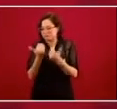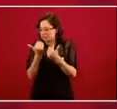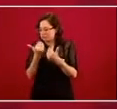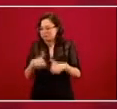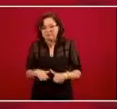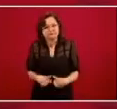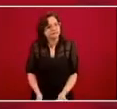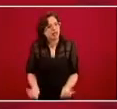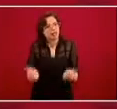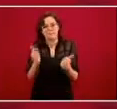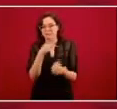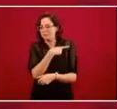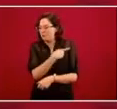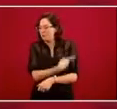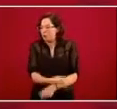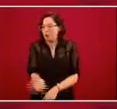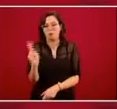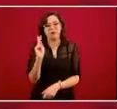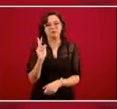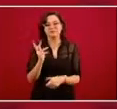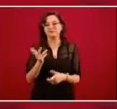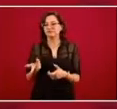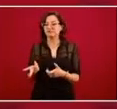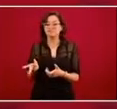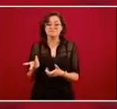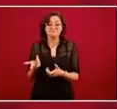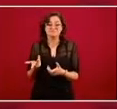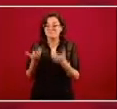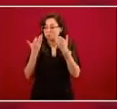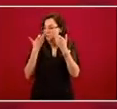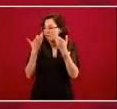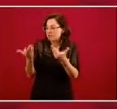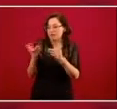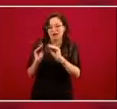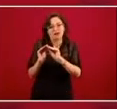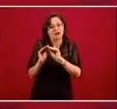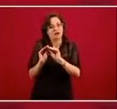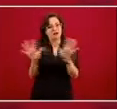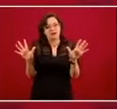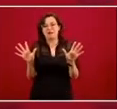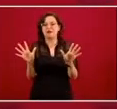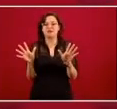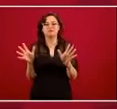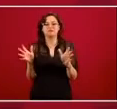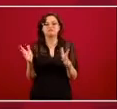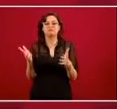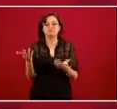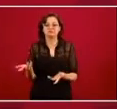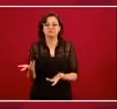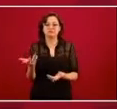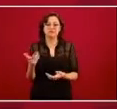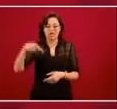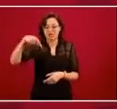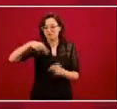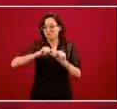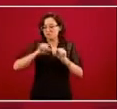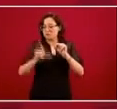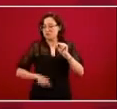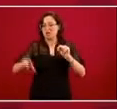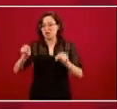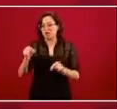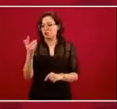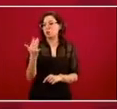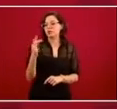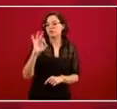have a lot of people who have lived in chronic conditions of poverty and of insufficiency.